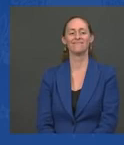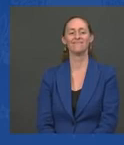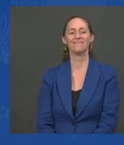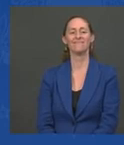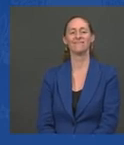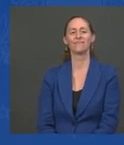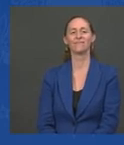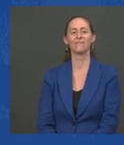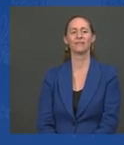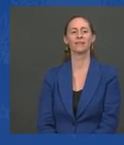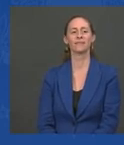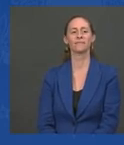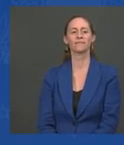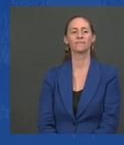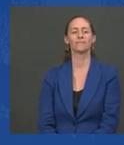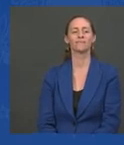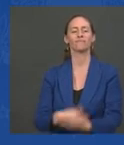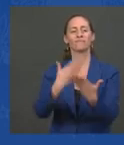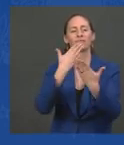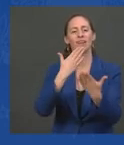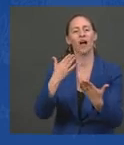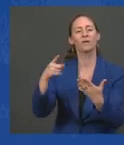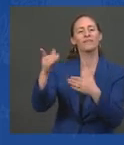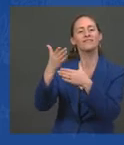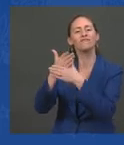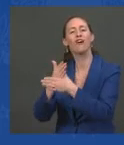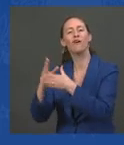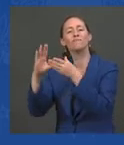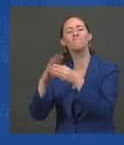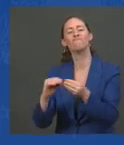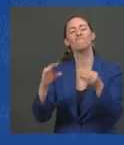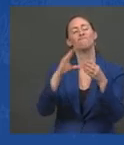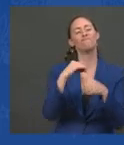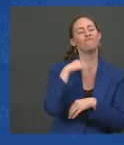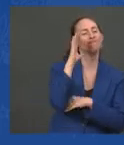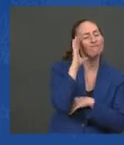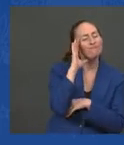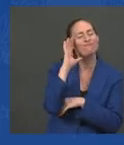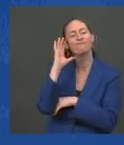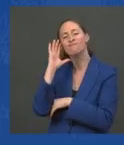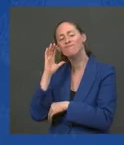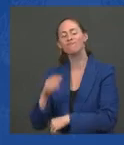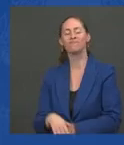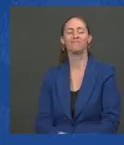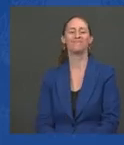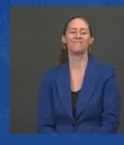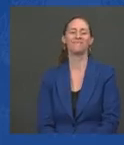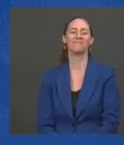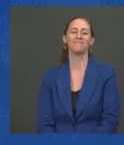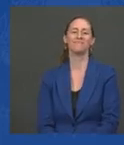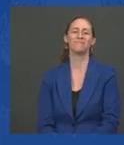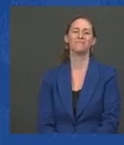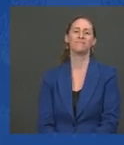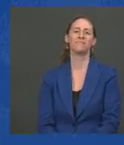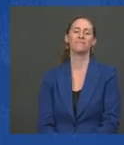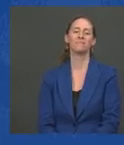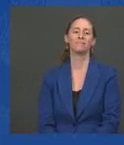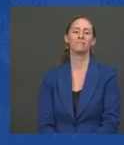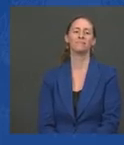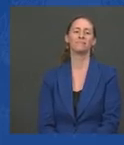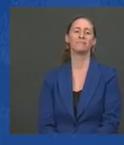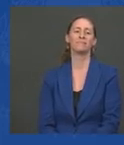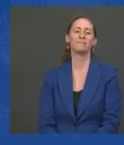Harry, thank you for your stewardship. You know, here in the heart of the